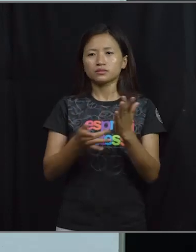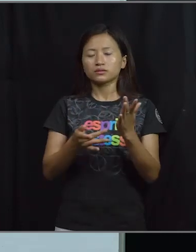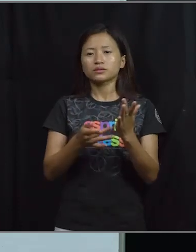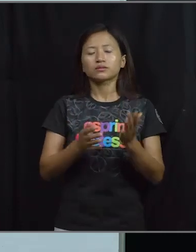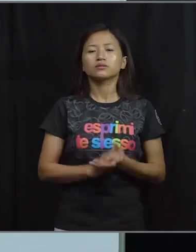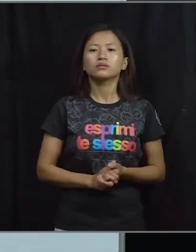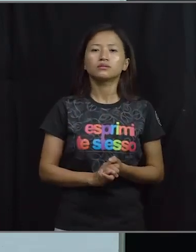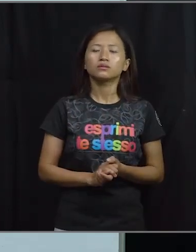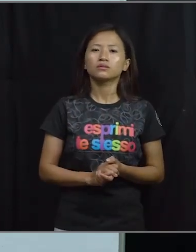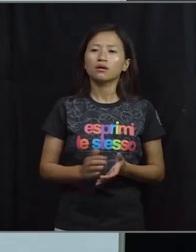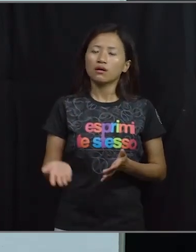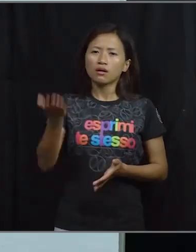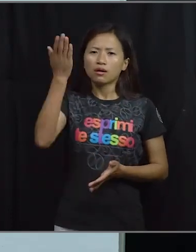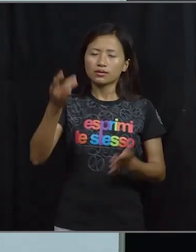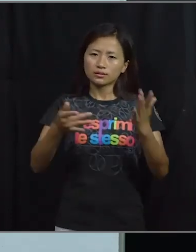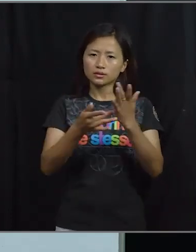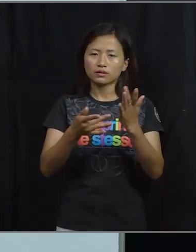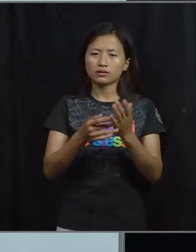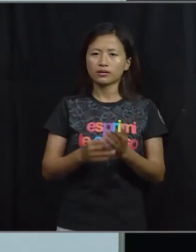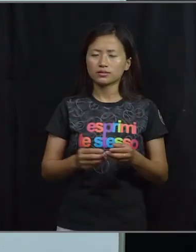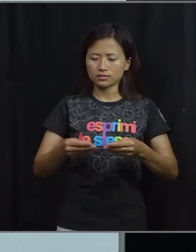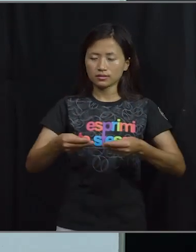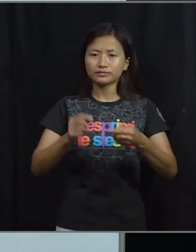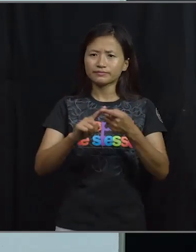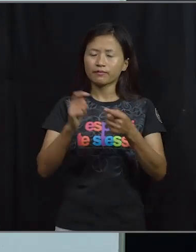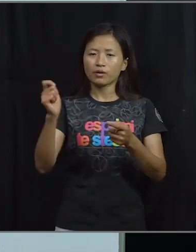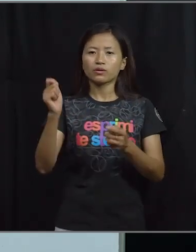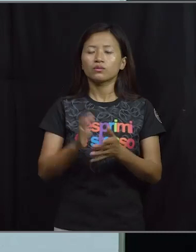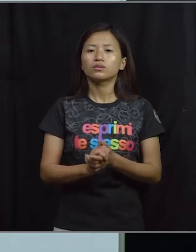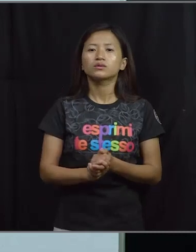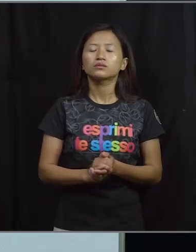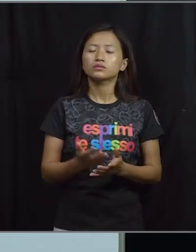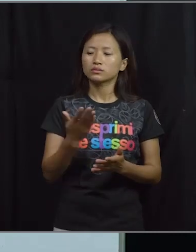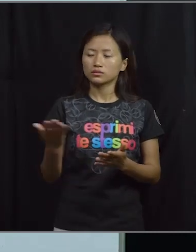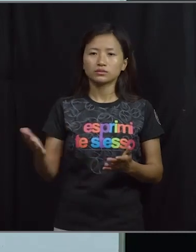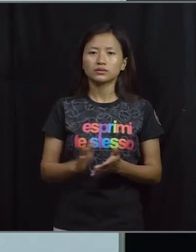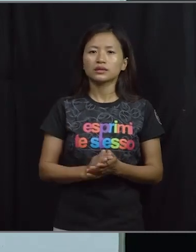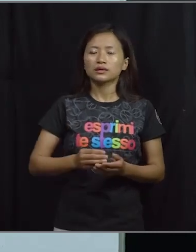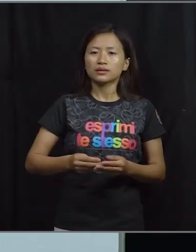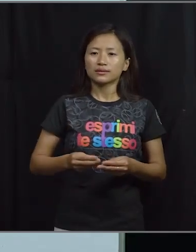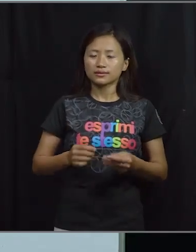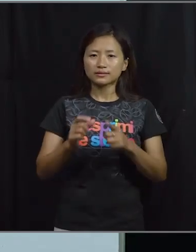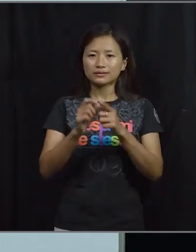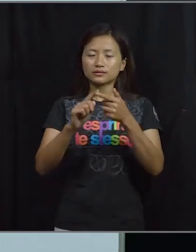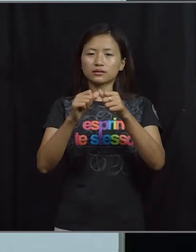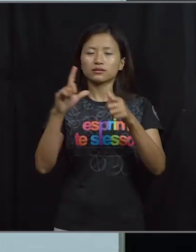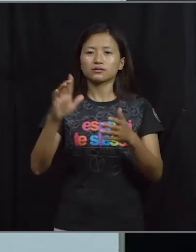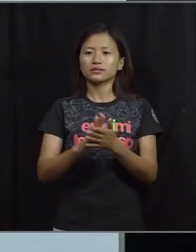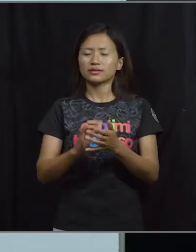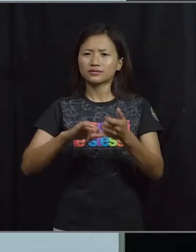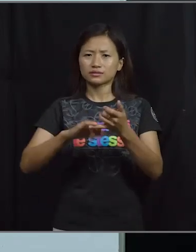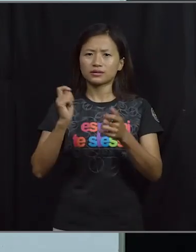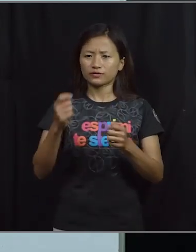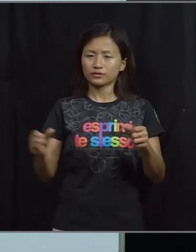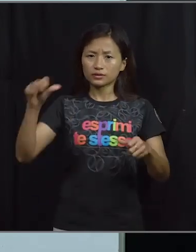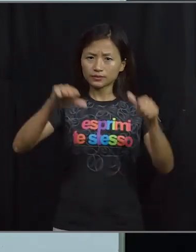High tech enterprises. High-tech enterprises are those enterprises who deals with scientific product and